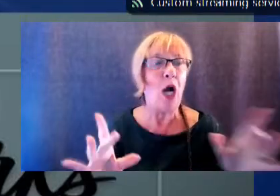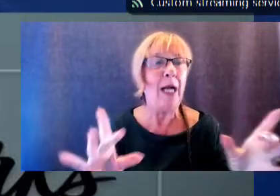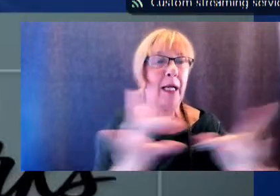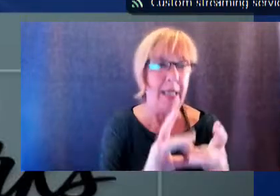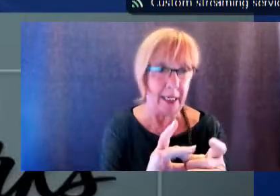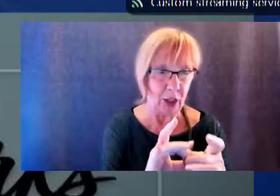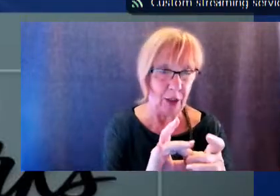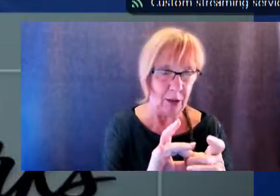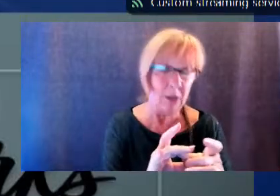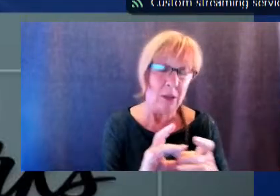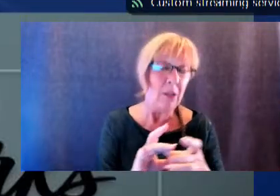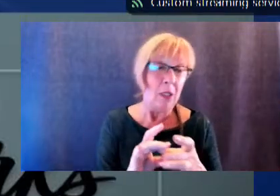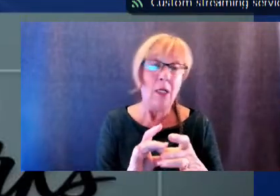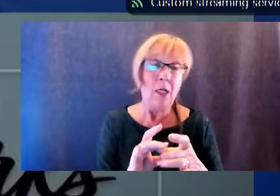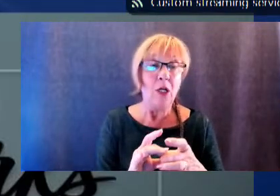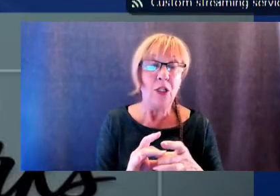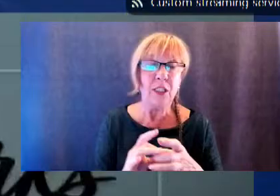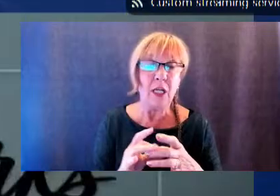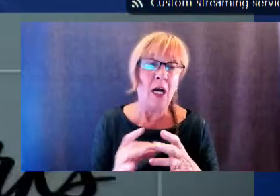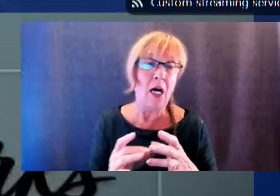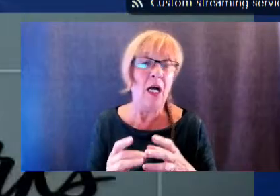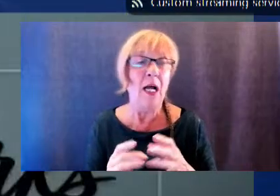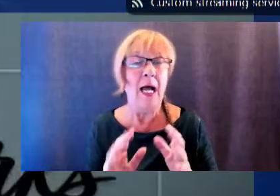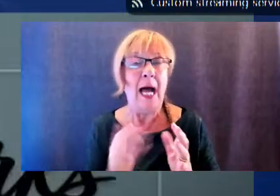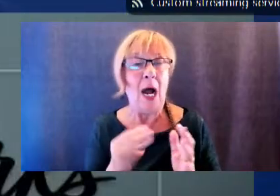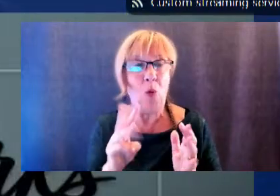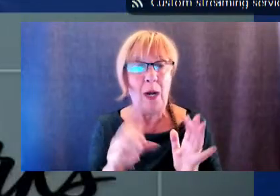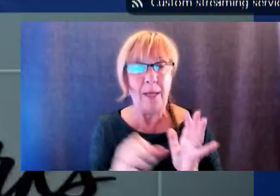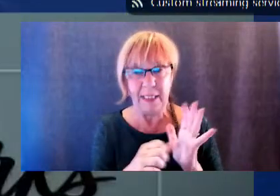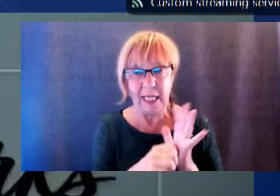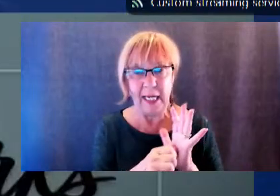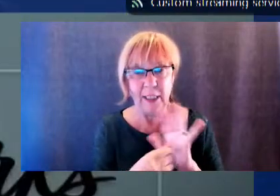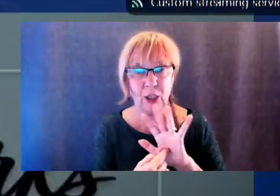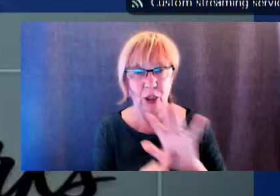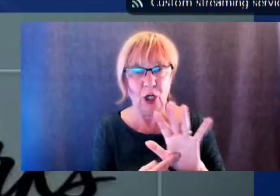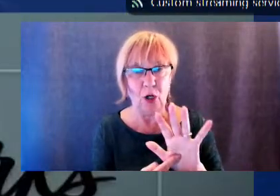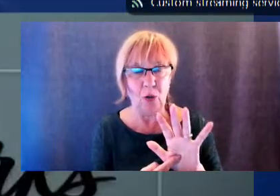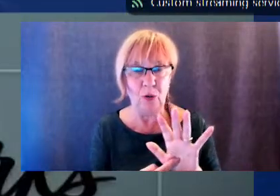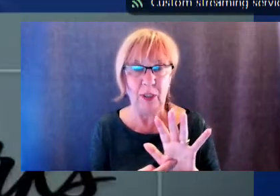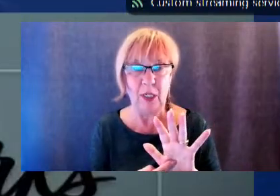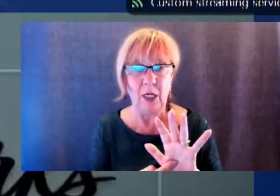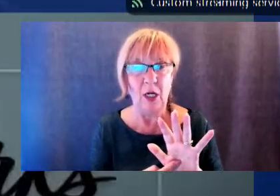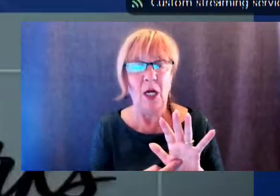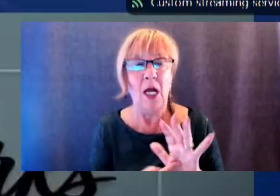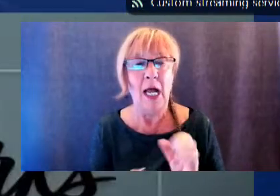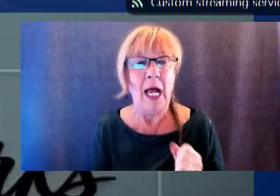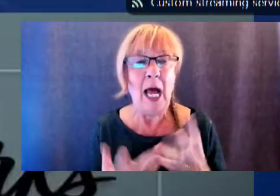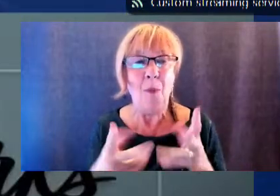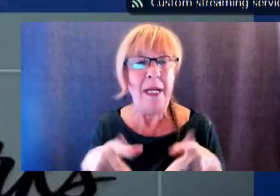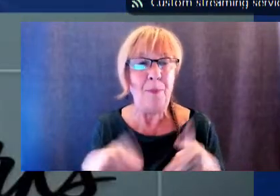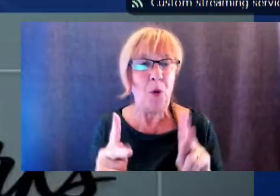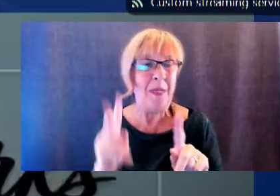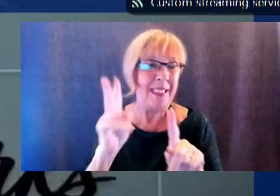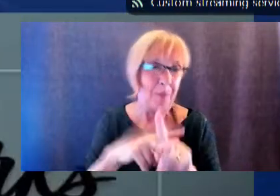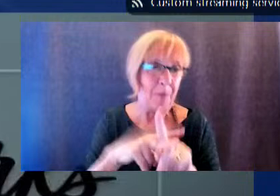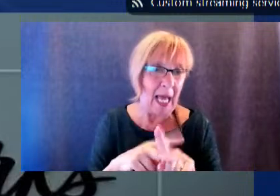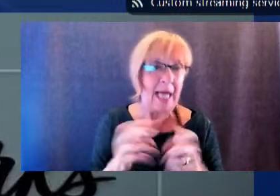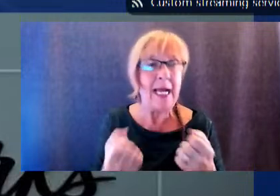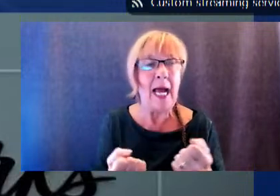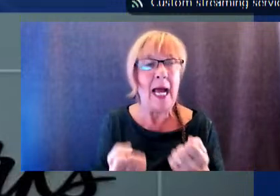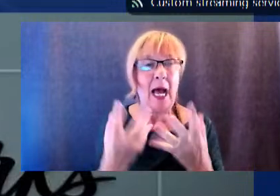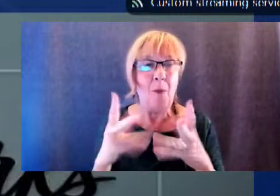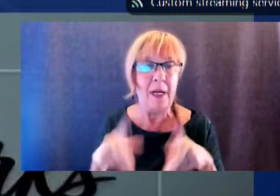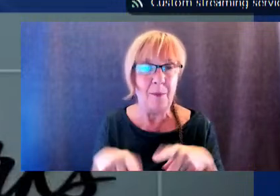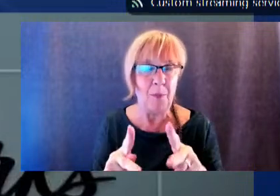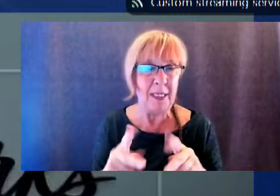We do reflect on our dashboards how many temporary housing permits have been applied for and issued. And again, you can find more